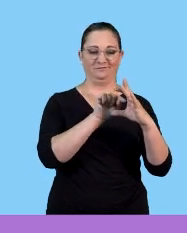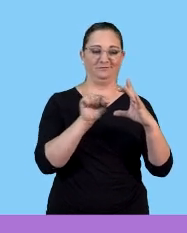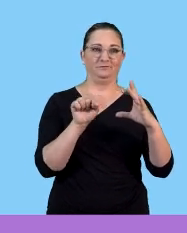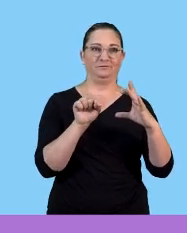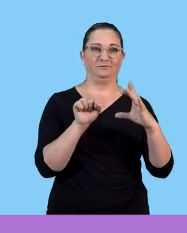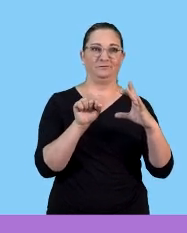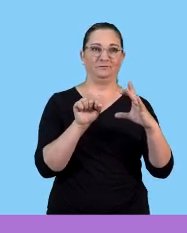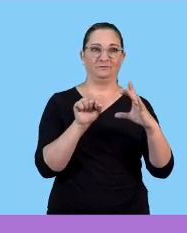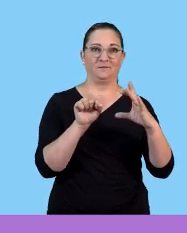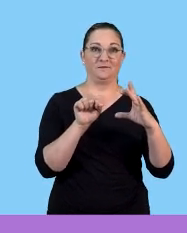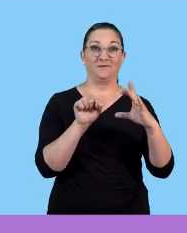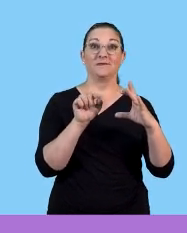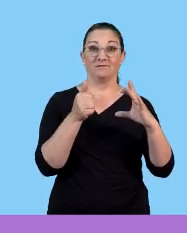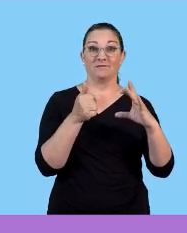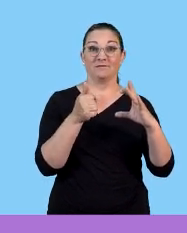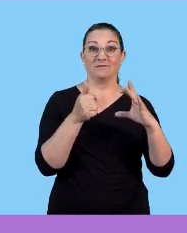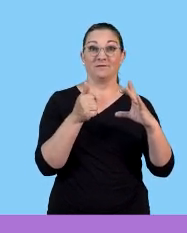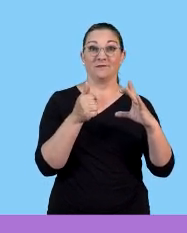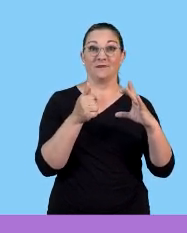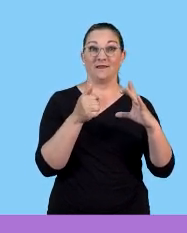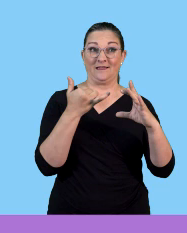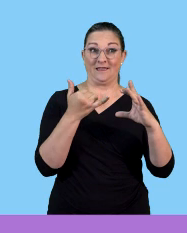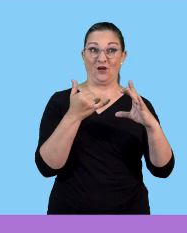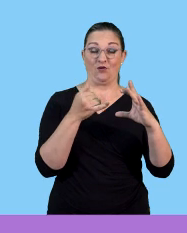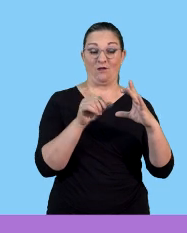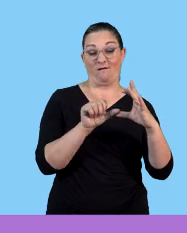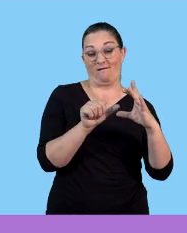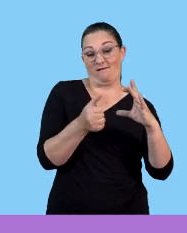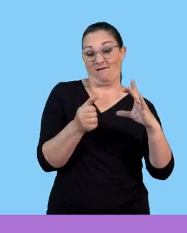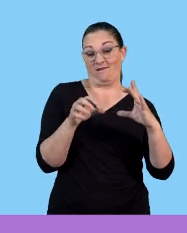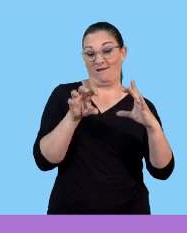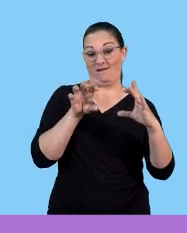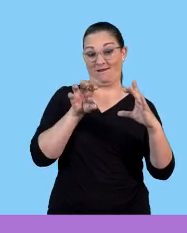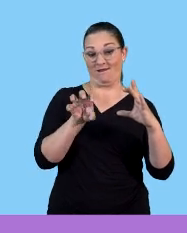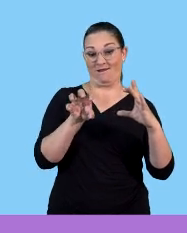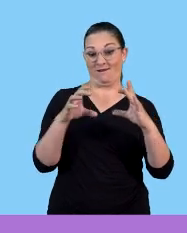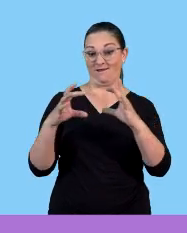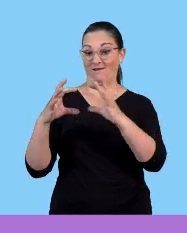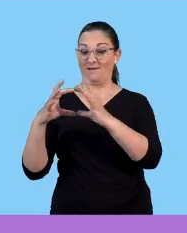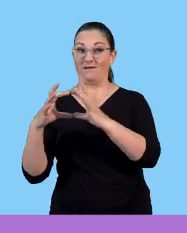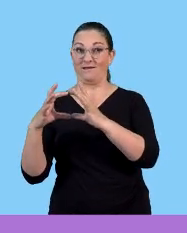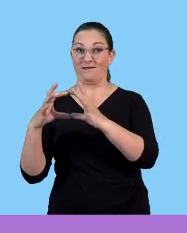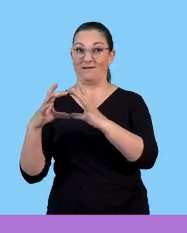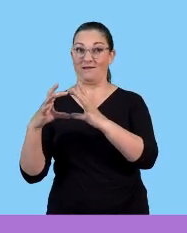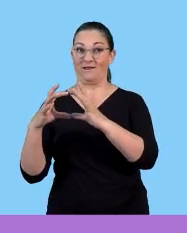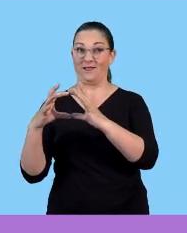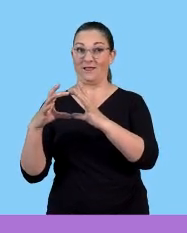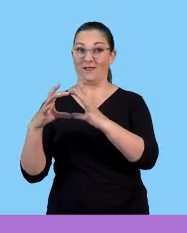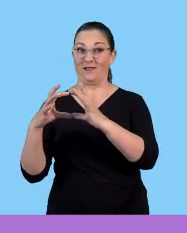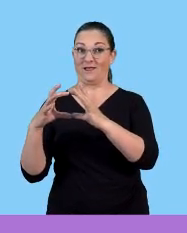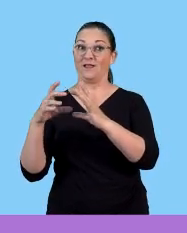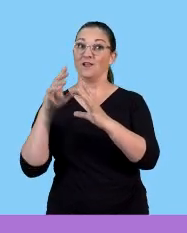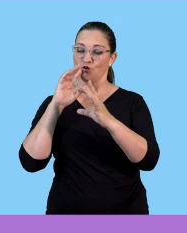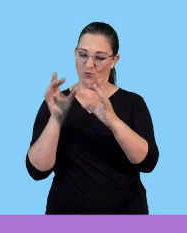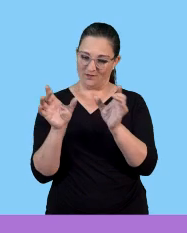there up till that point. If we fit in another candle, that diameter